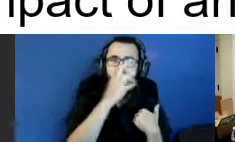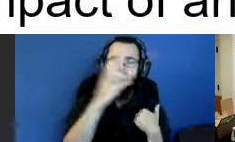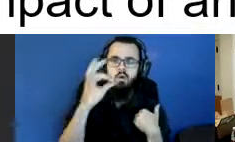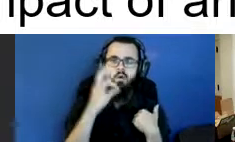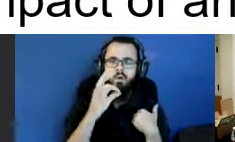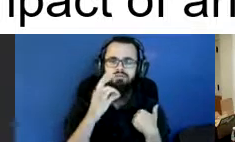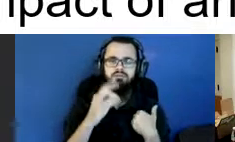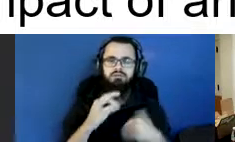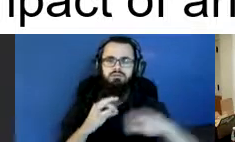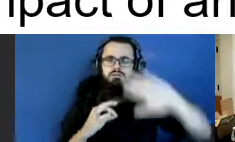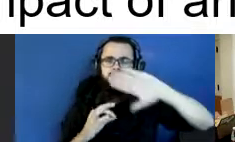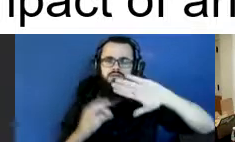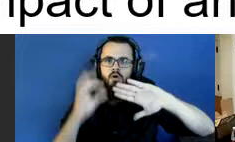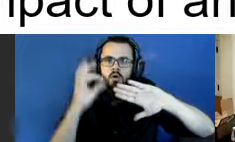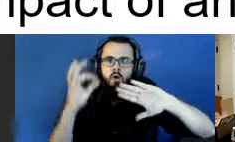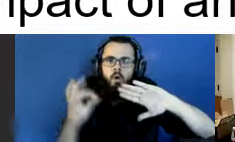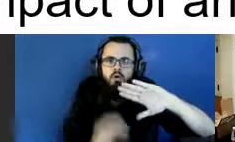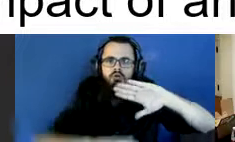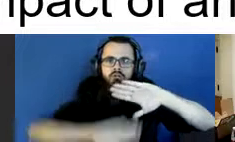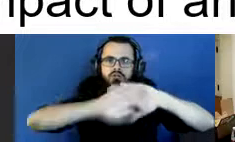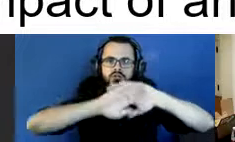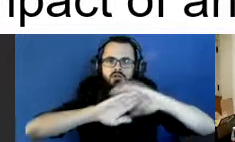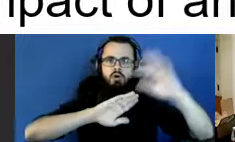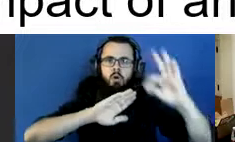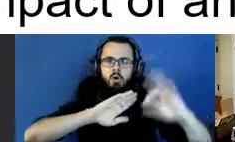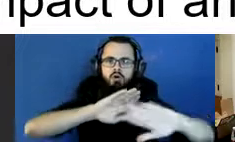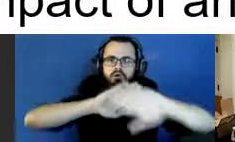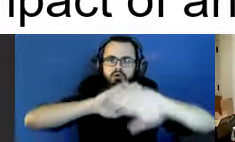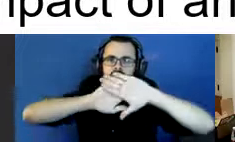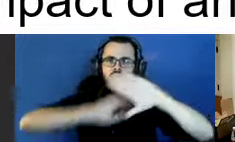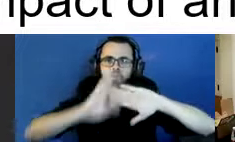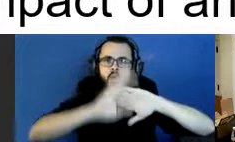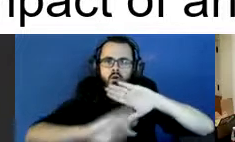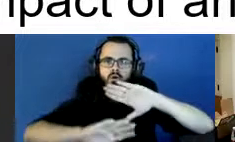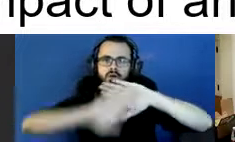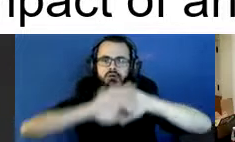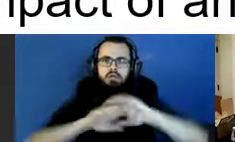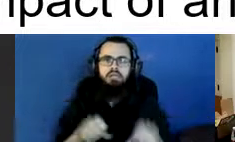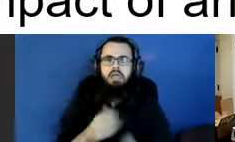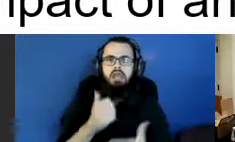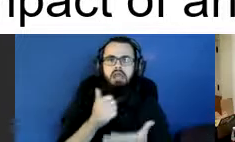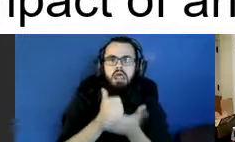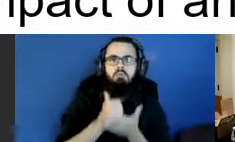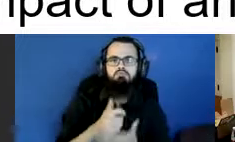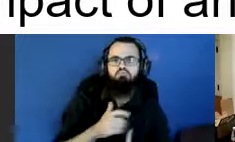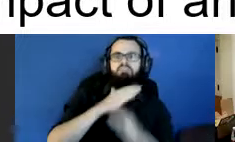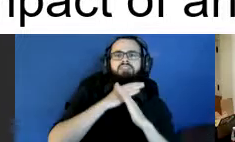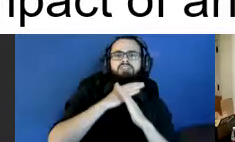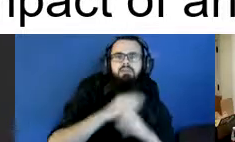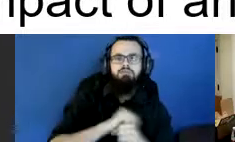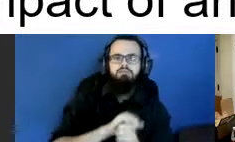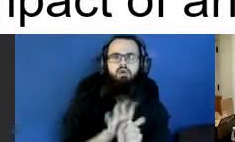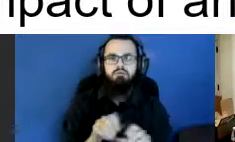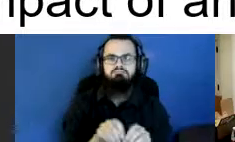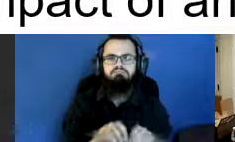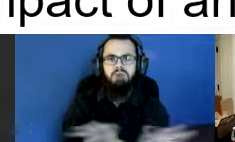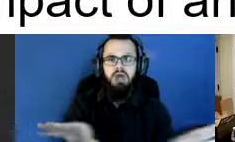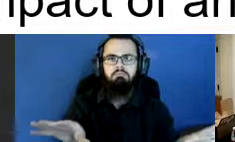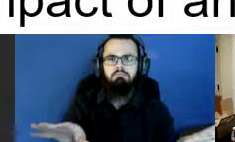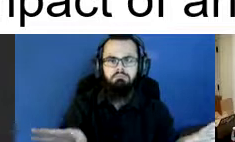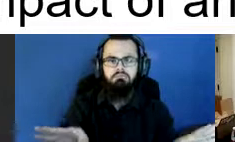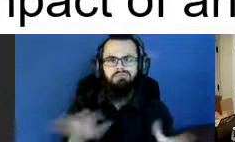have multiple slices of cheese, eventually you block the holes. And so that's what we're attempting to do here. I will say also